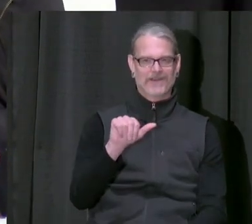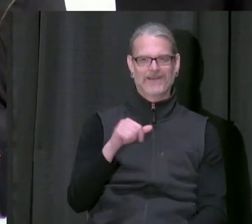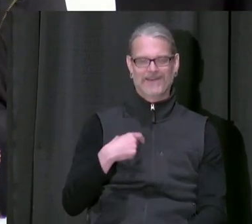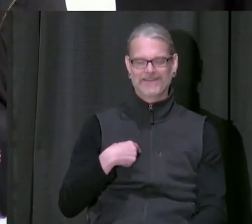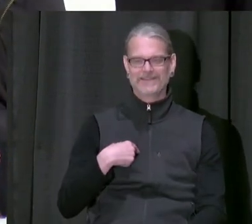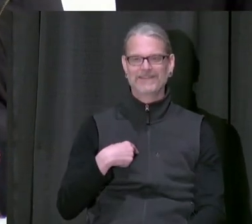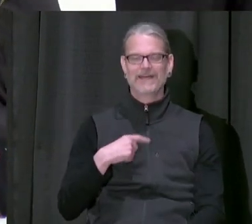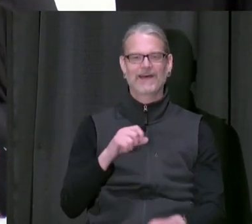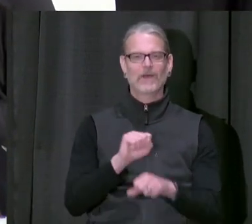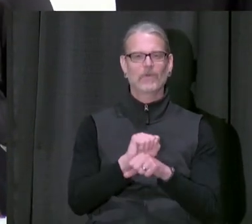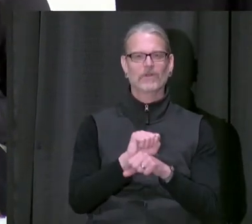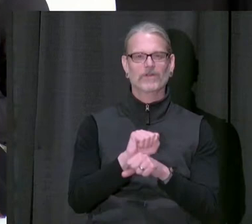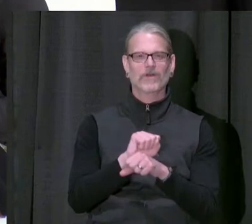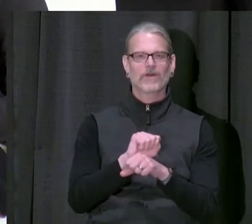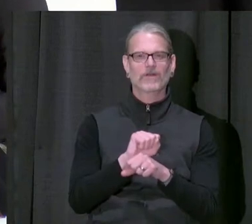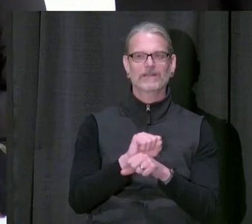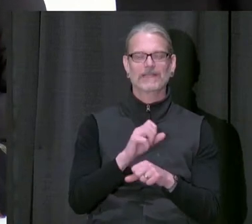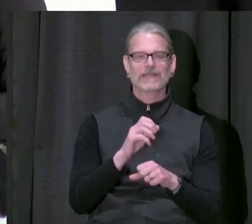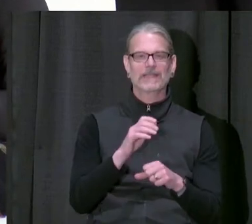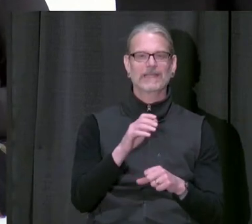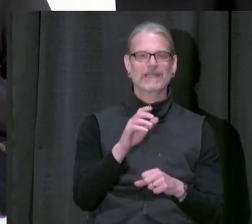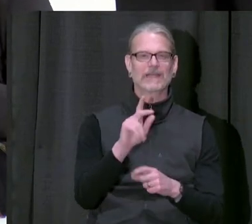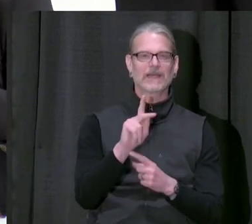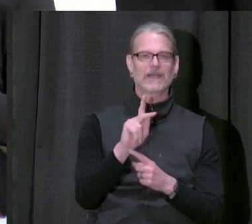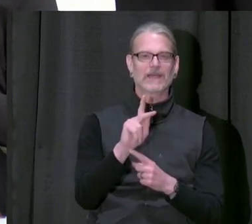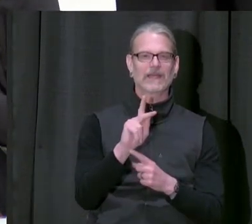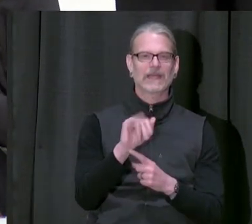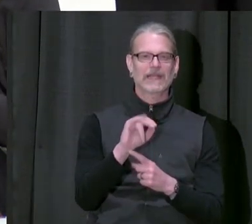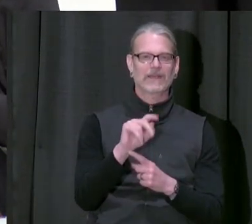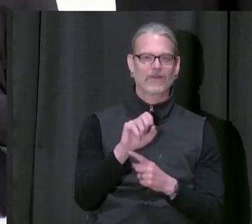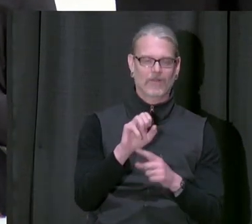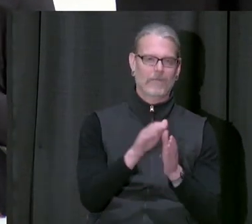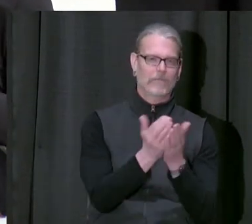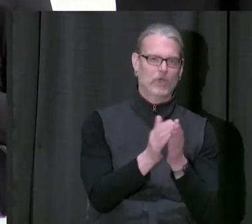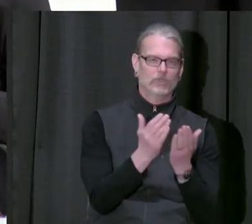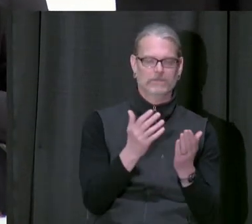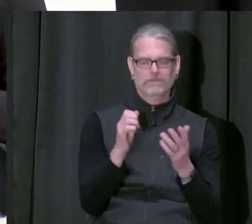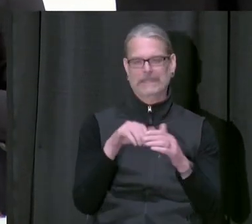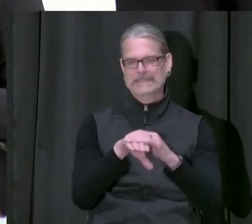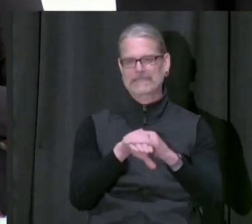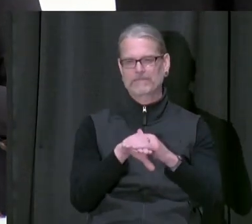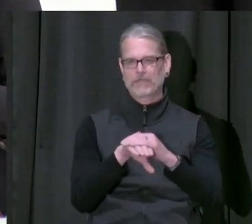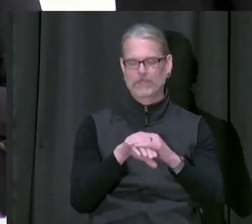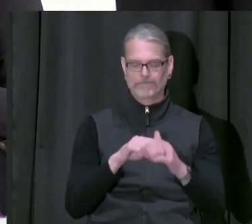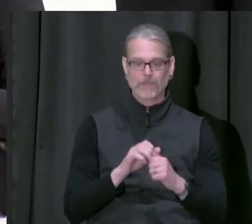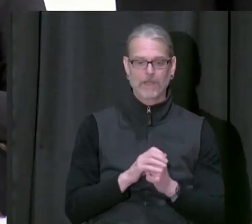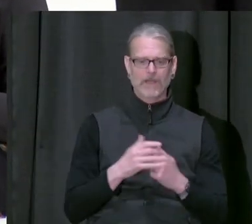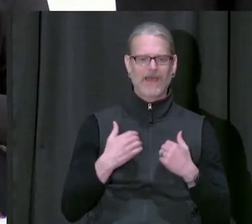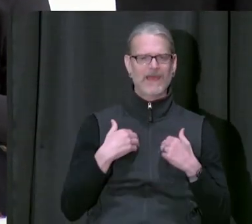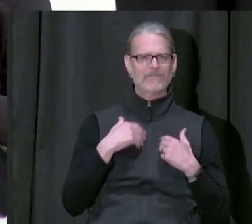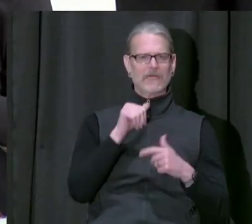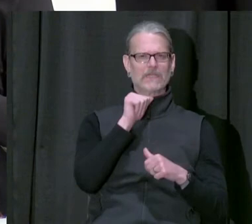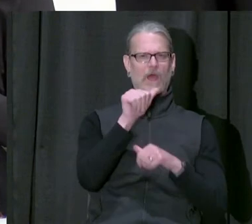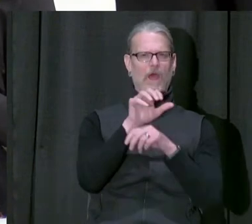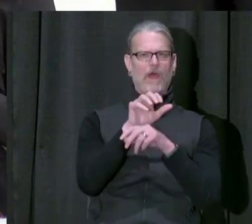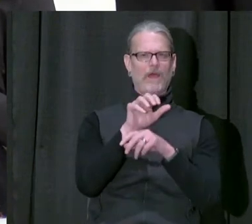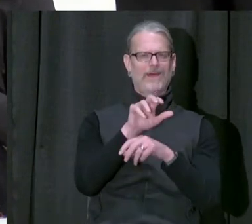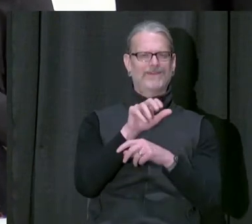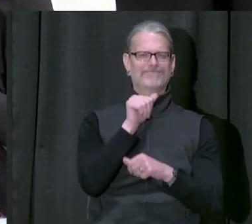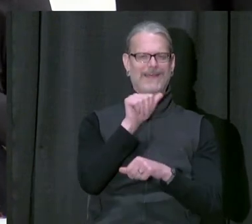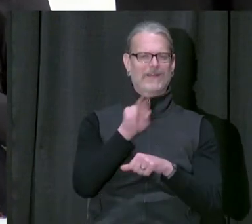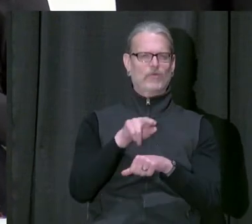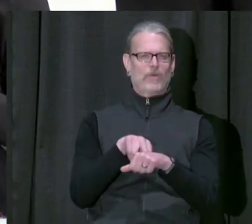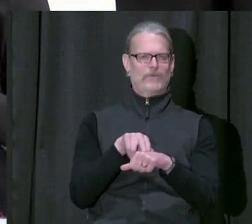and I work on the books and retail accessibility team at Amazon. I have a bit of a non-traditional background in how I came